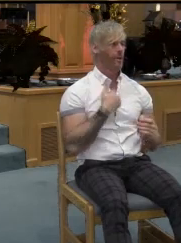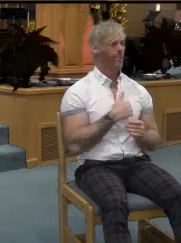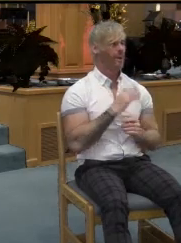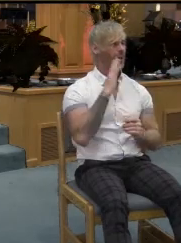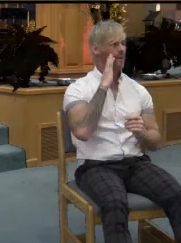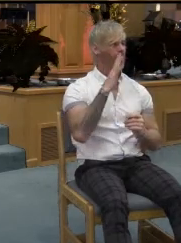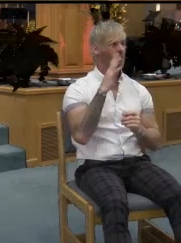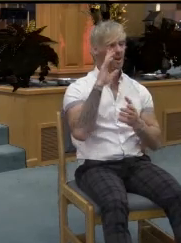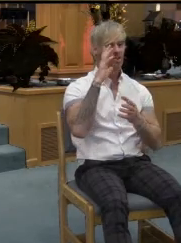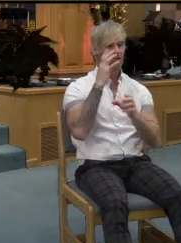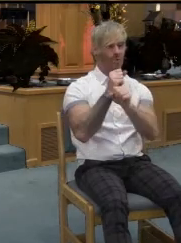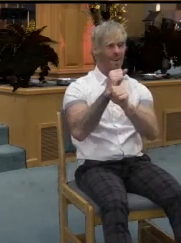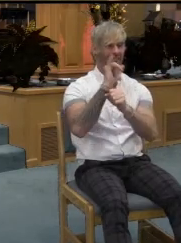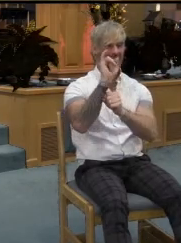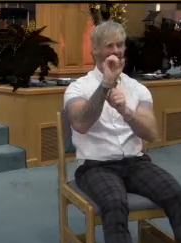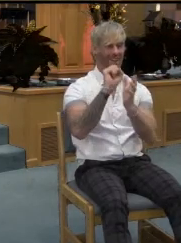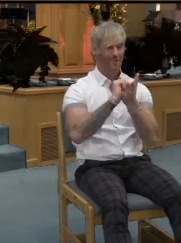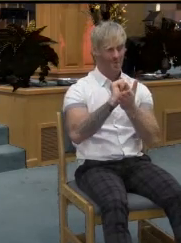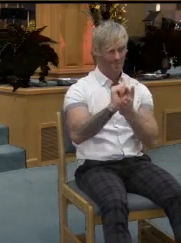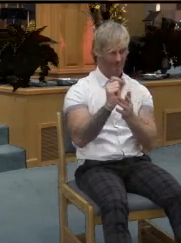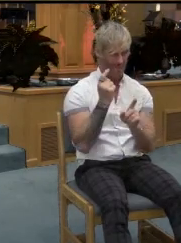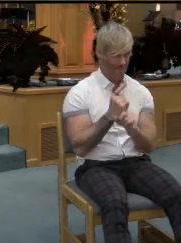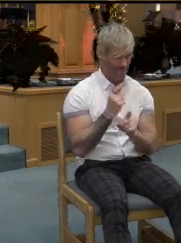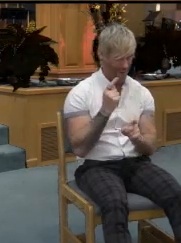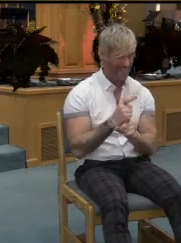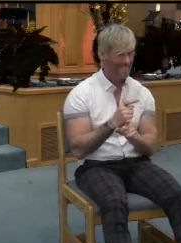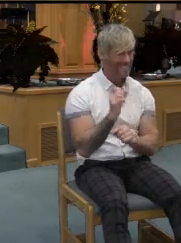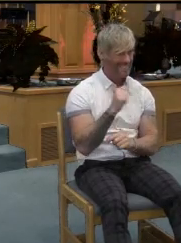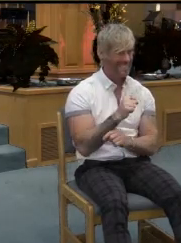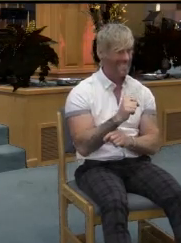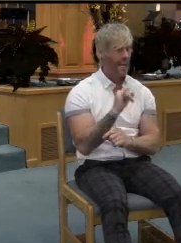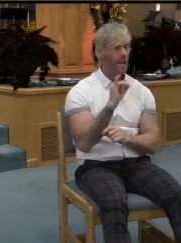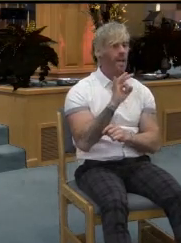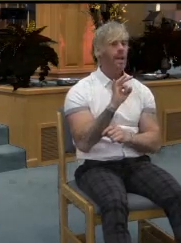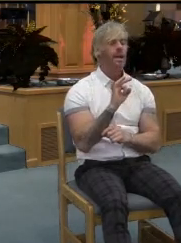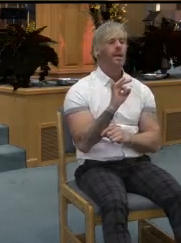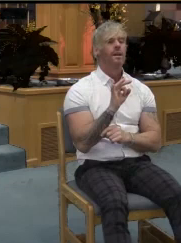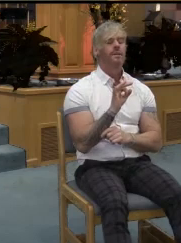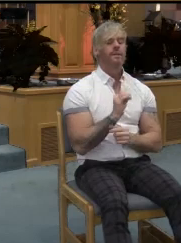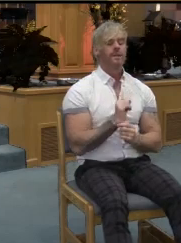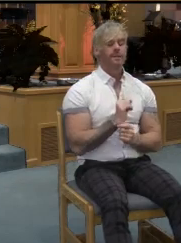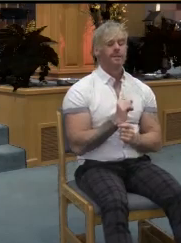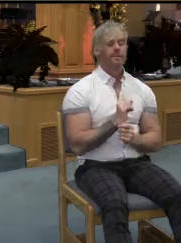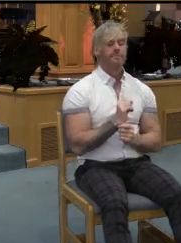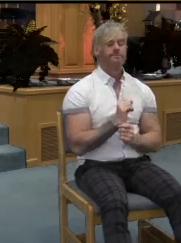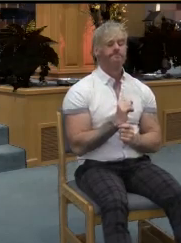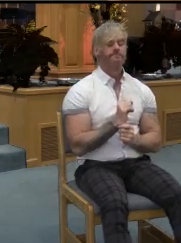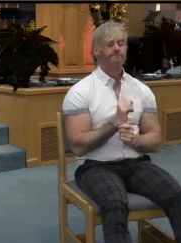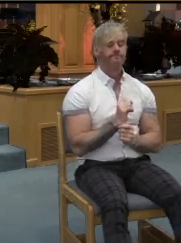we? Man, oh man, oh man, do we ever. If you keep silent this time,